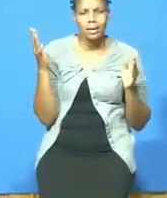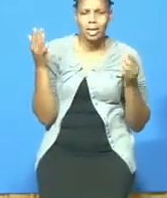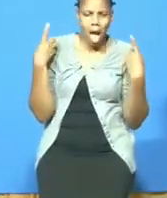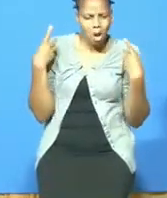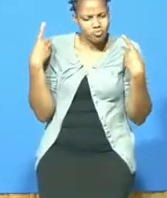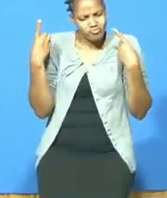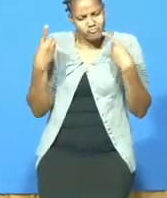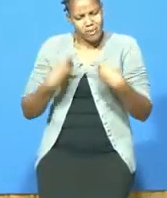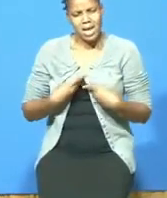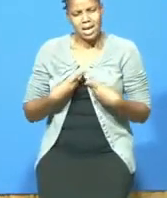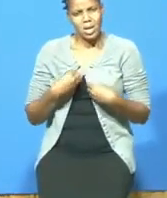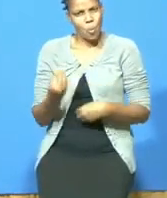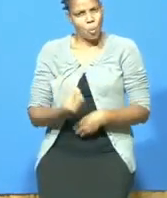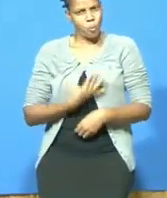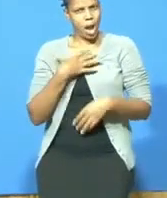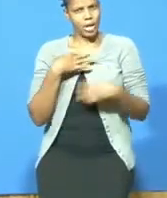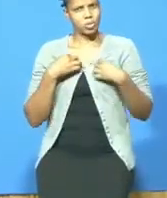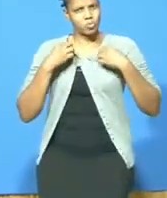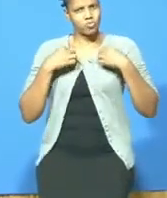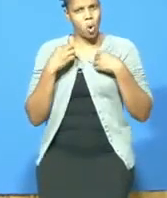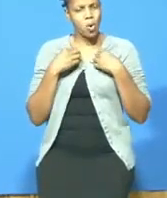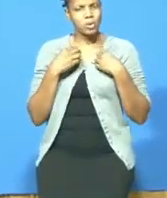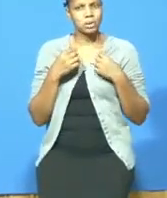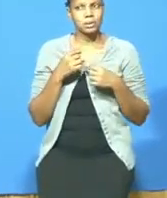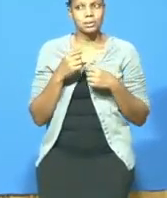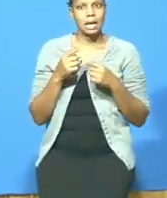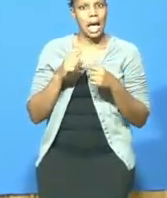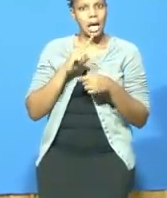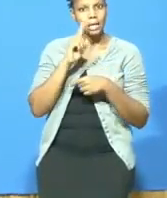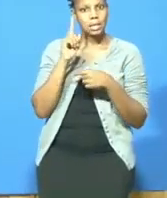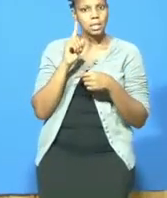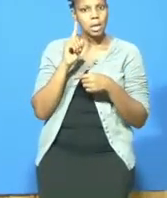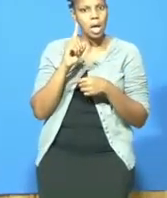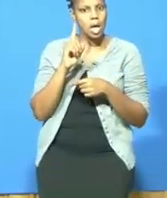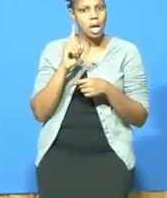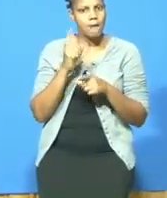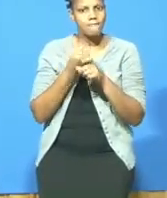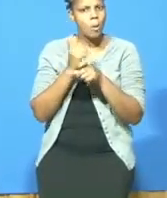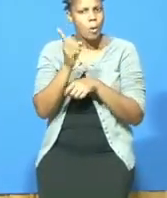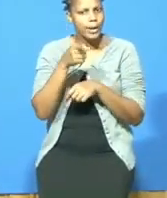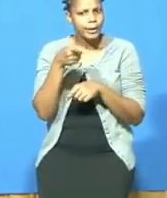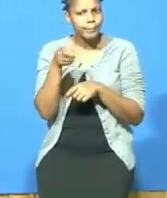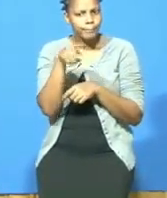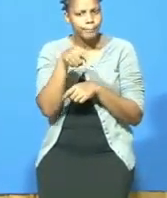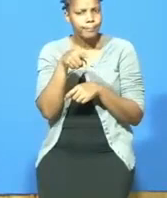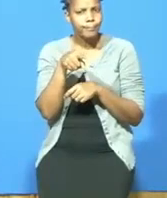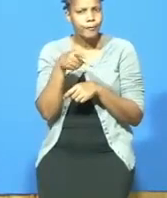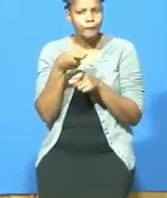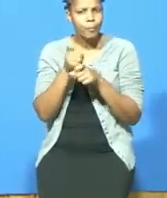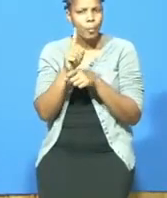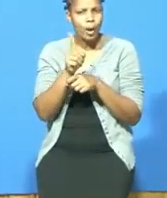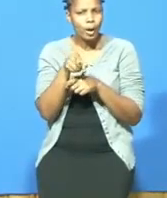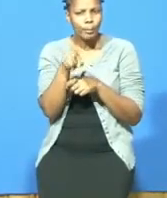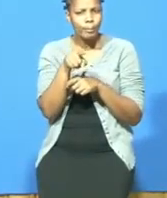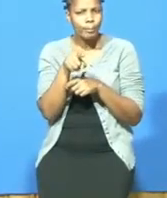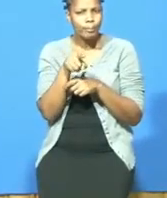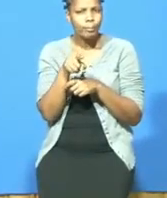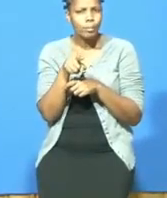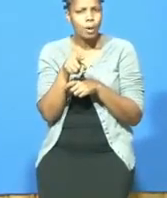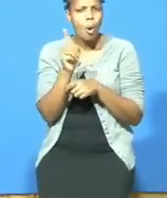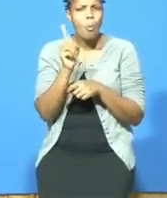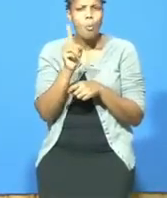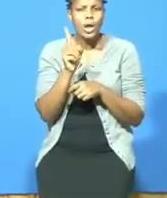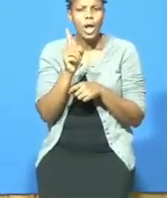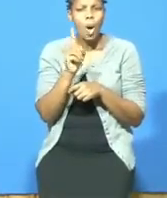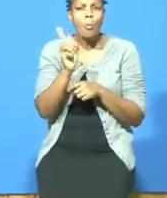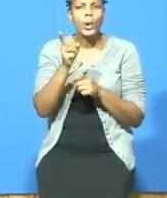"Arrayed in white robes. And whence did they come?" Whence cometh they? Where they